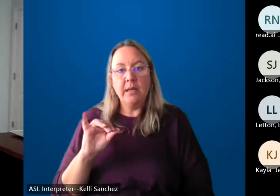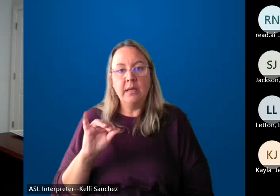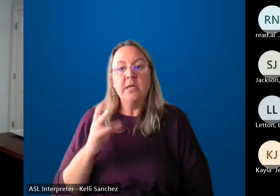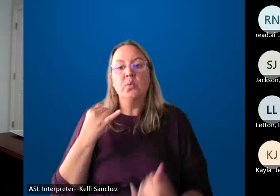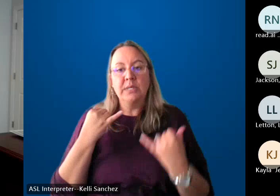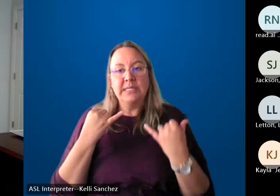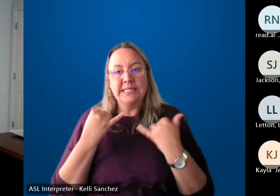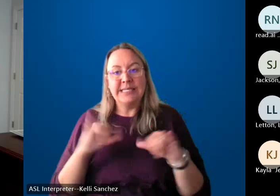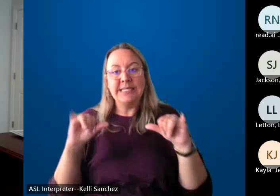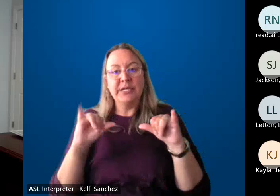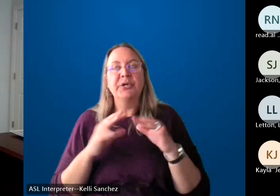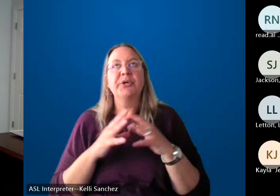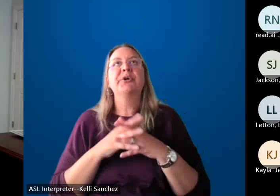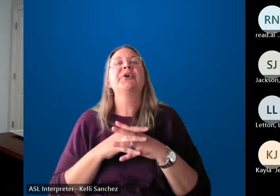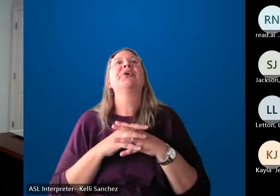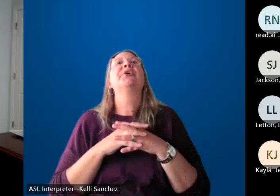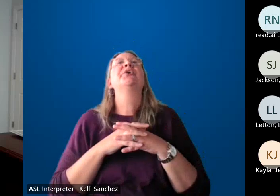have